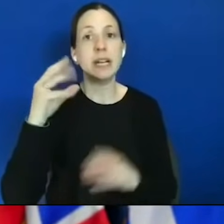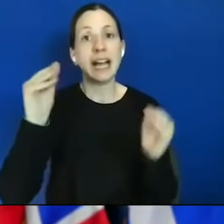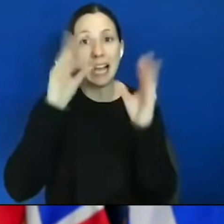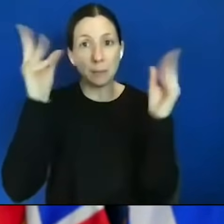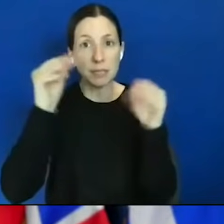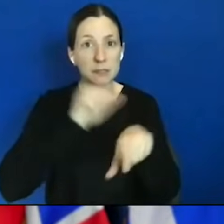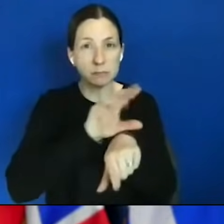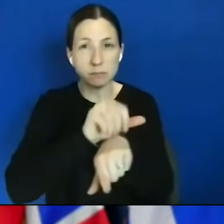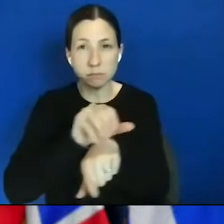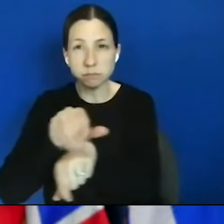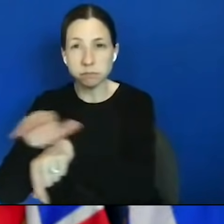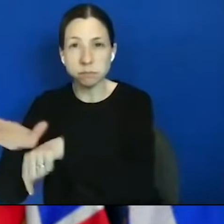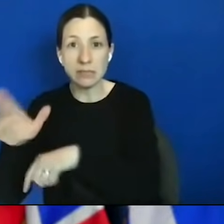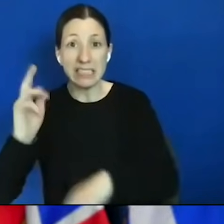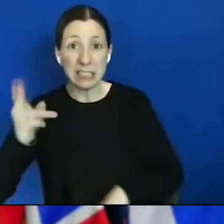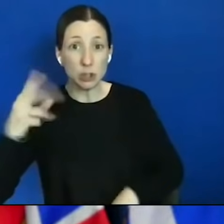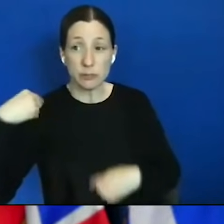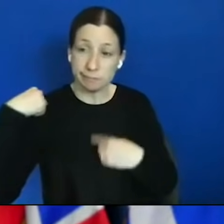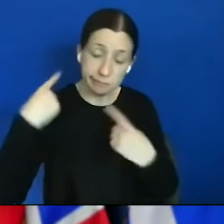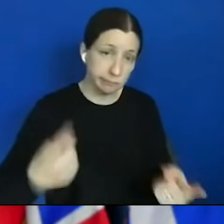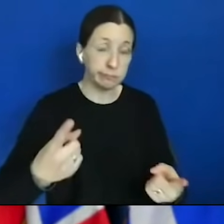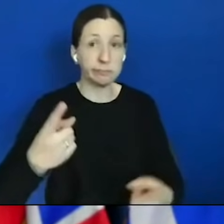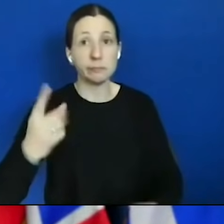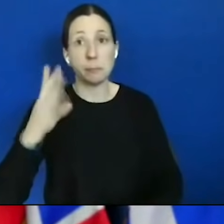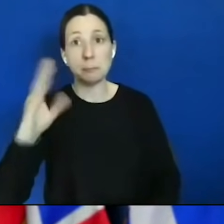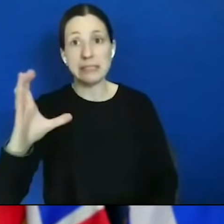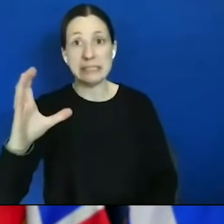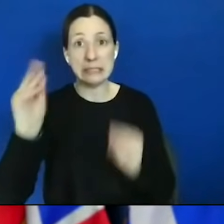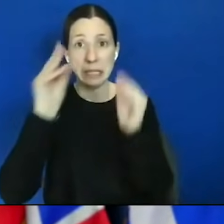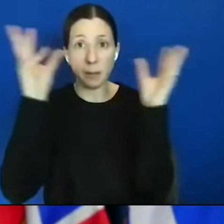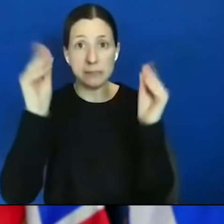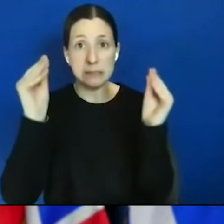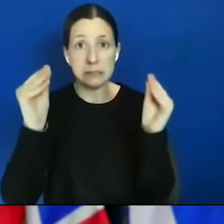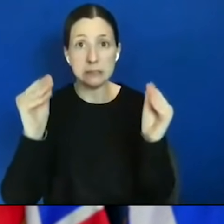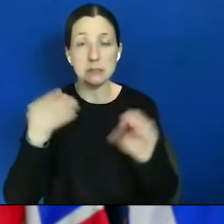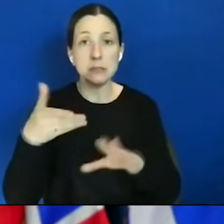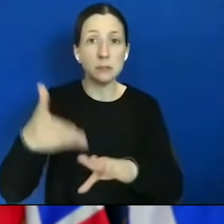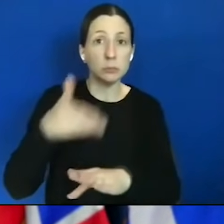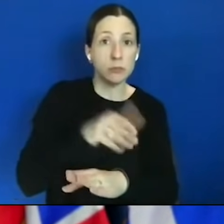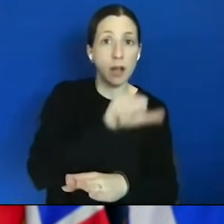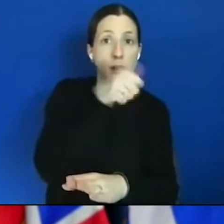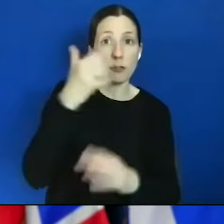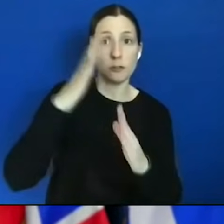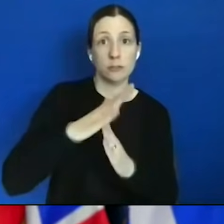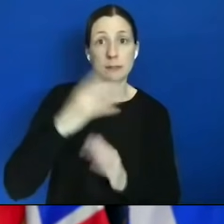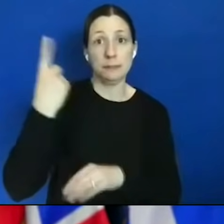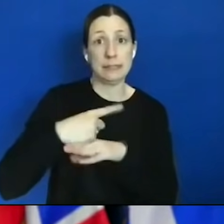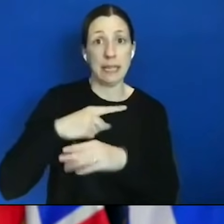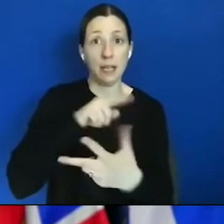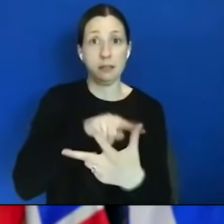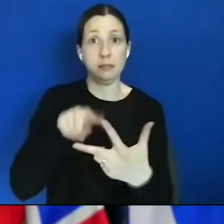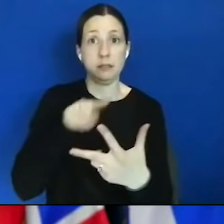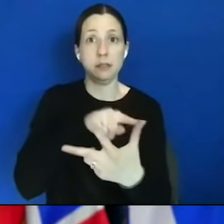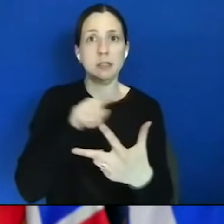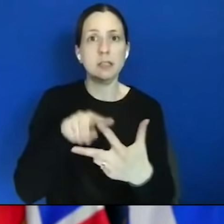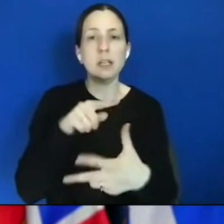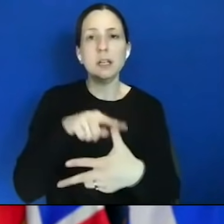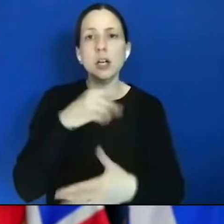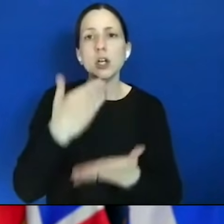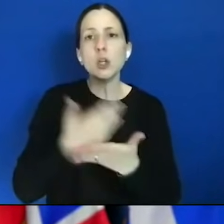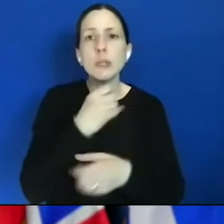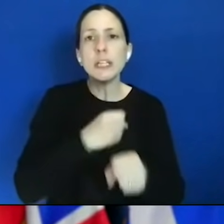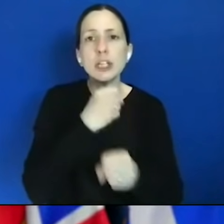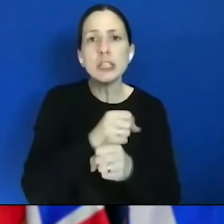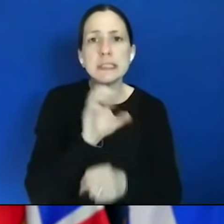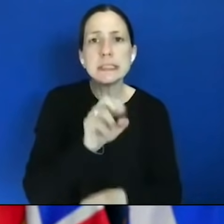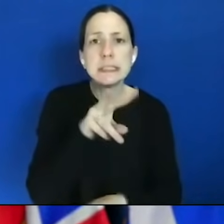ambulance dispatches in the history of the BC Ambulance Service. The previous ones had both been essentially New Year's Eve, New Year's